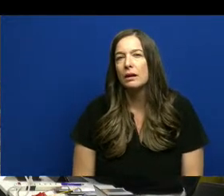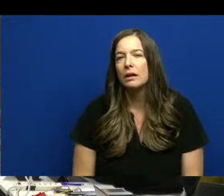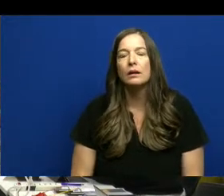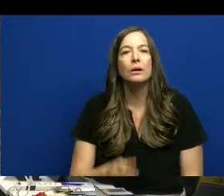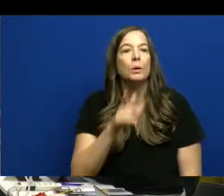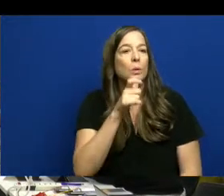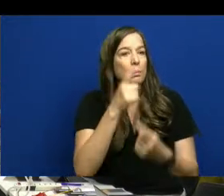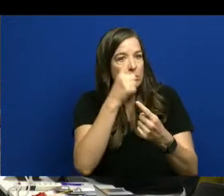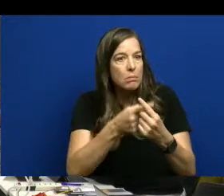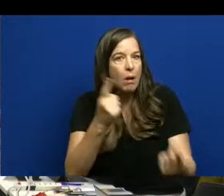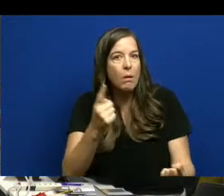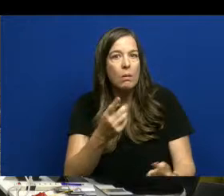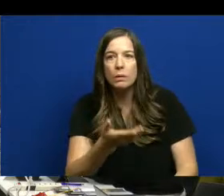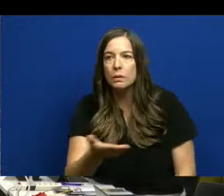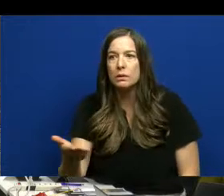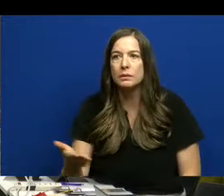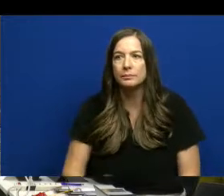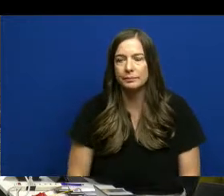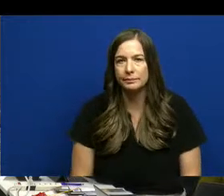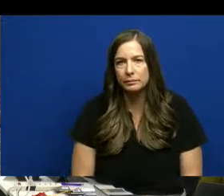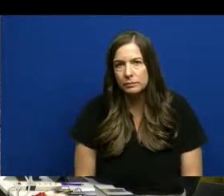Any opposed?